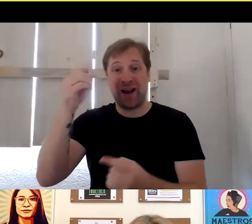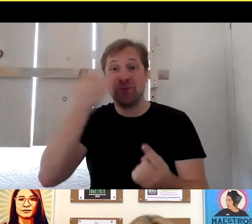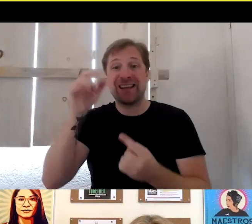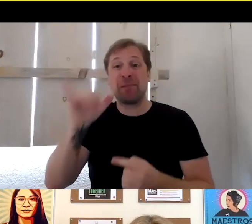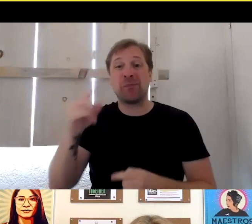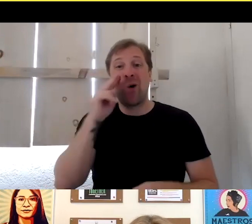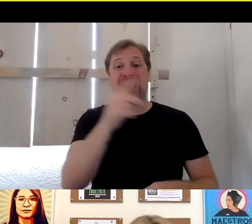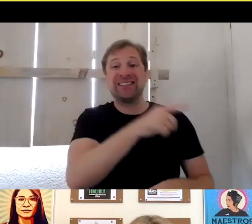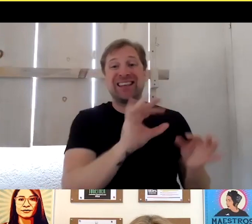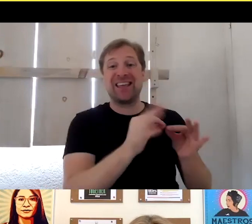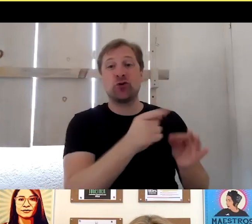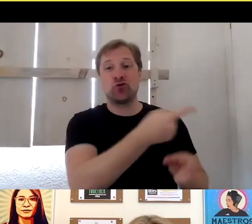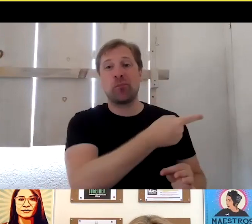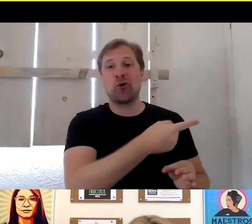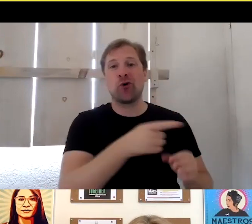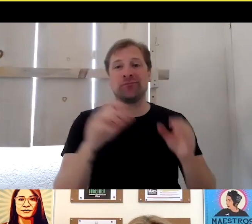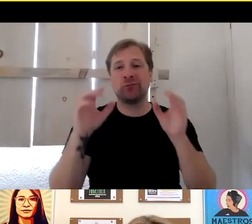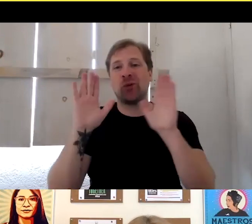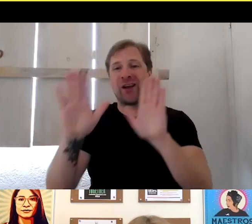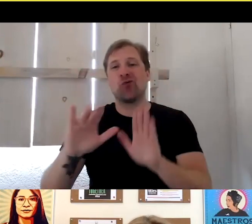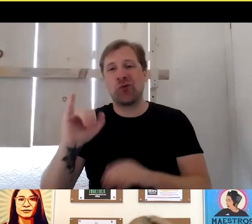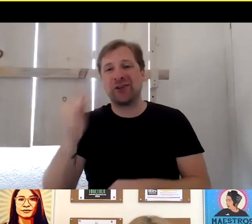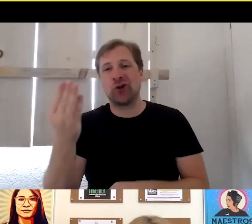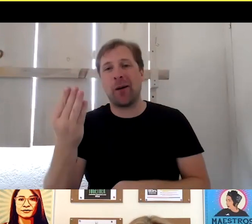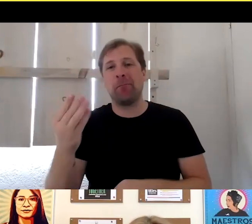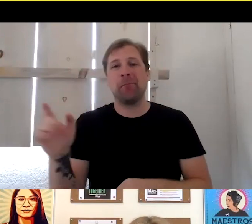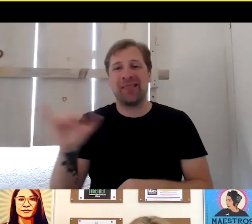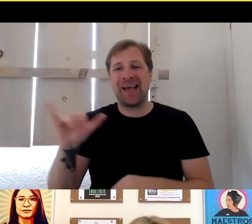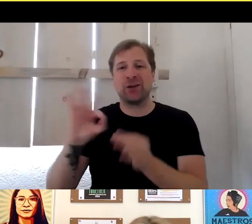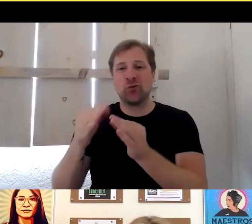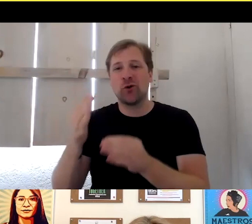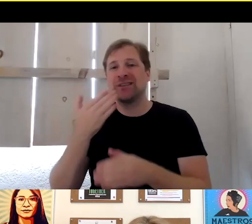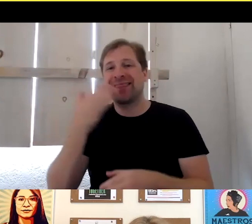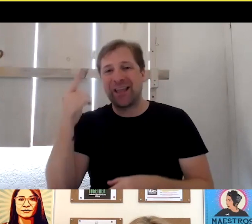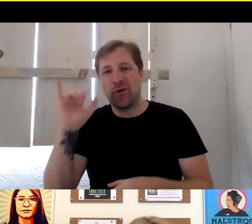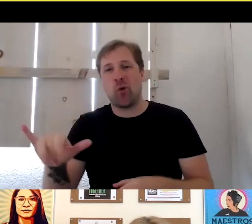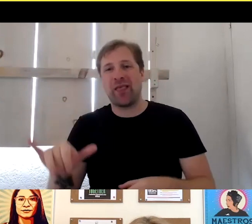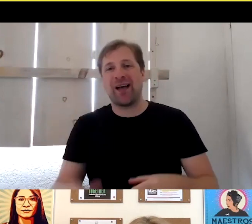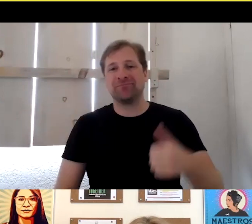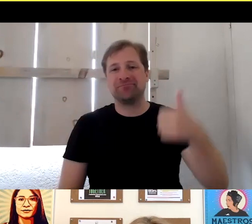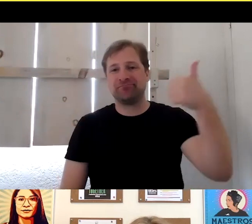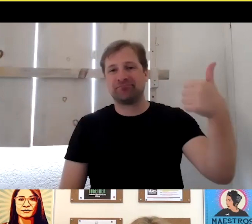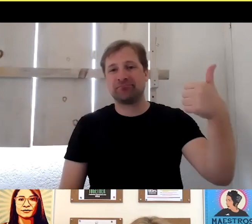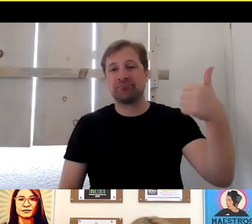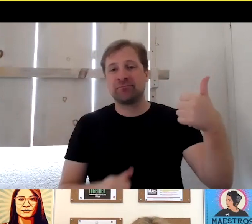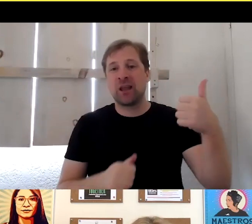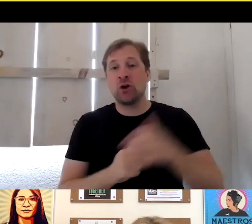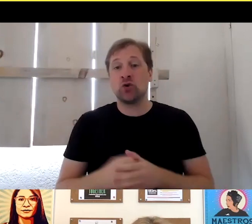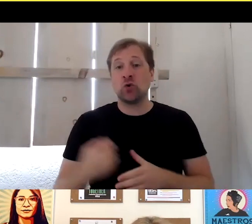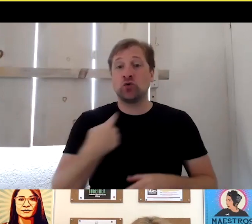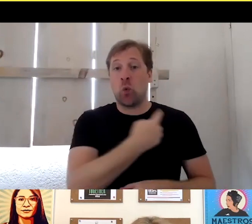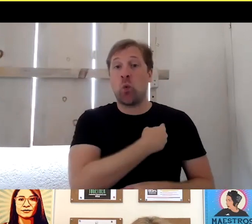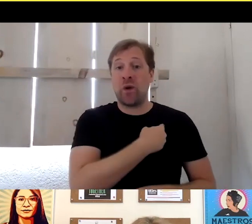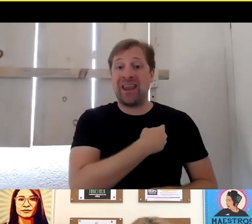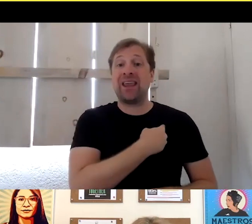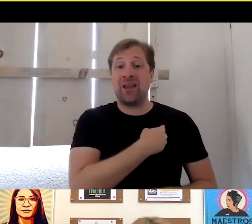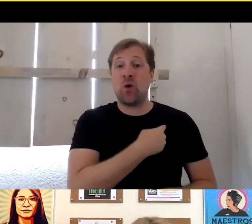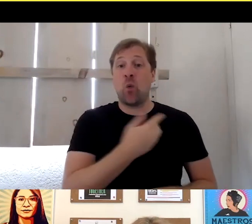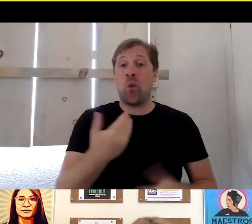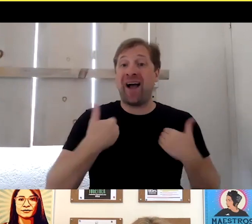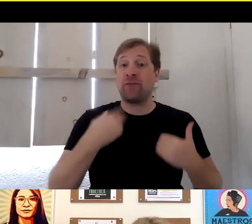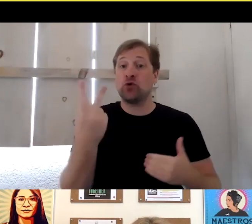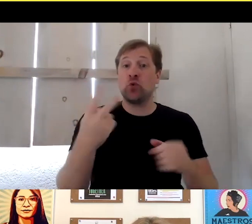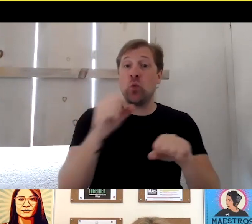see Justin here doing an amazing job as he does all the time. Thank you for that, Justin. We are going to have 2